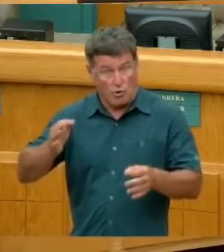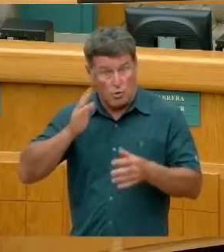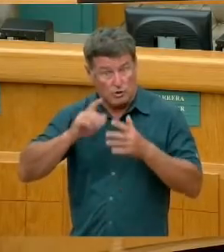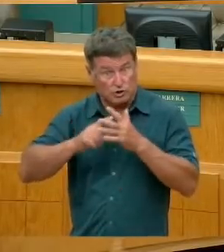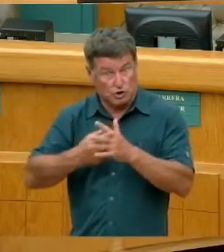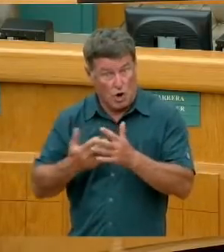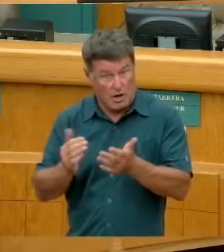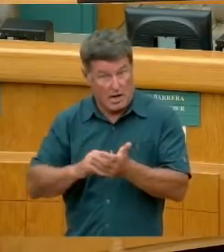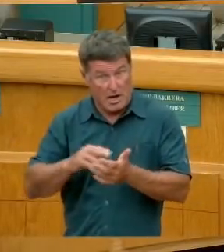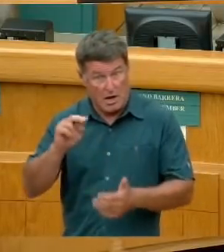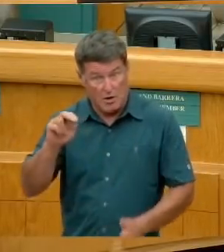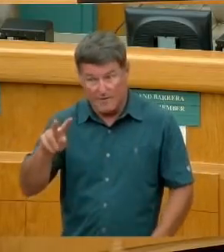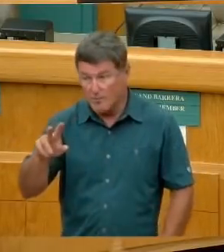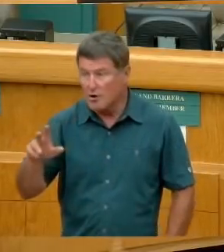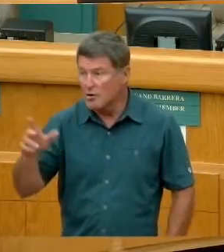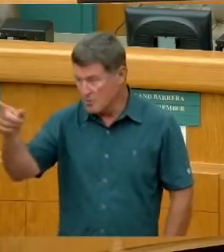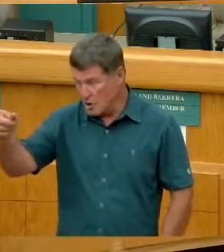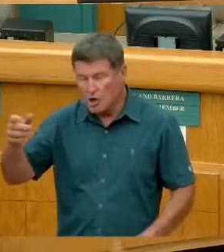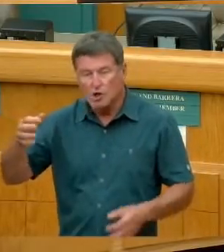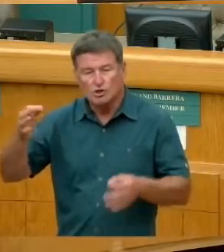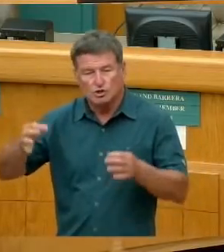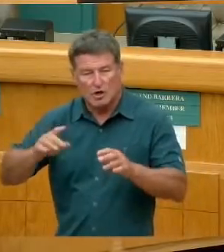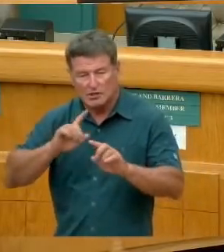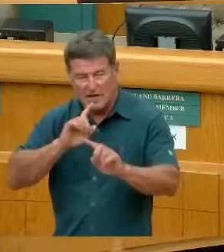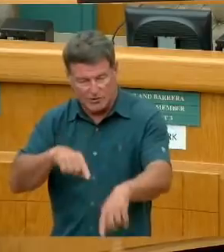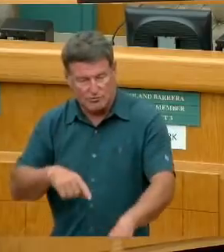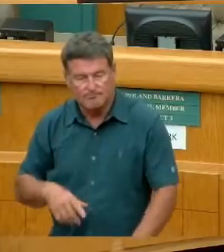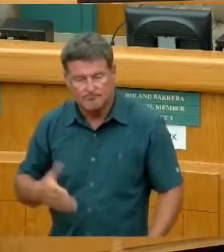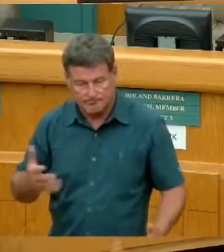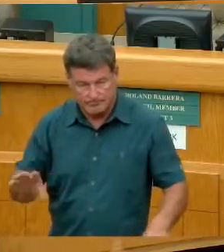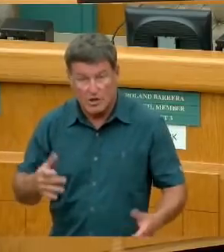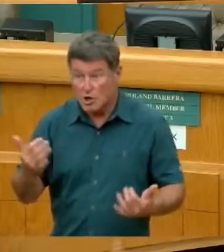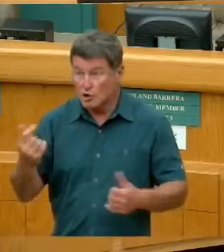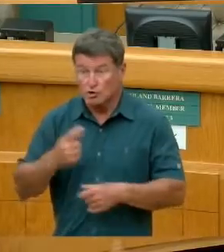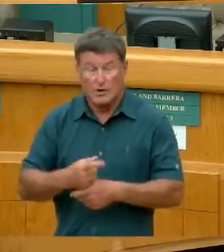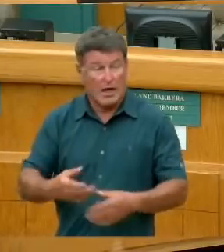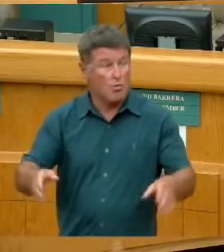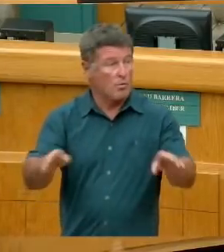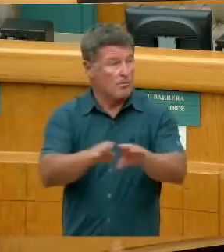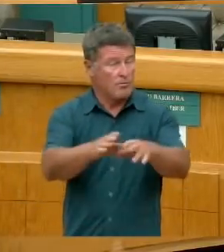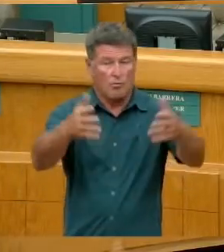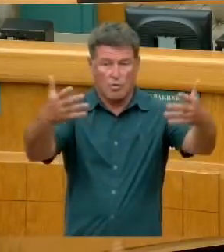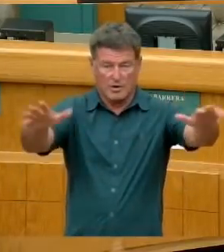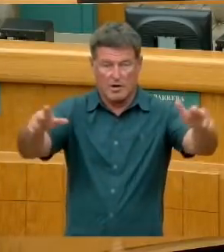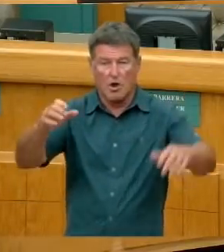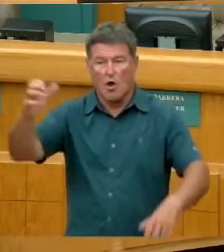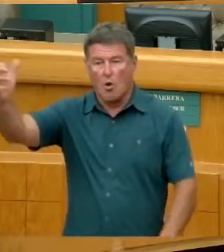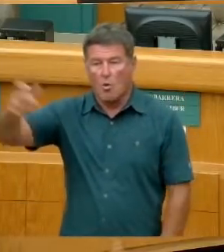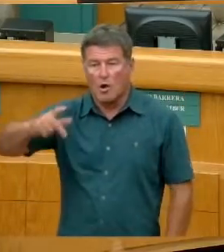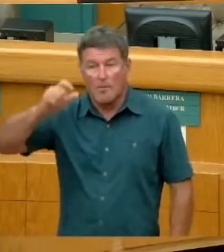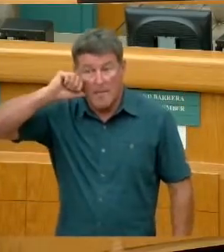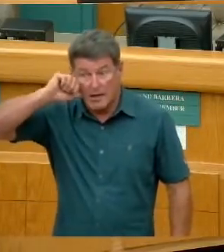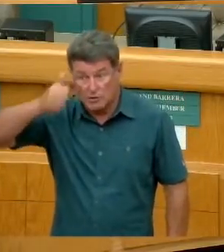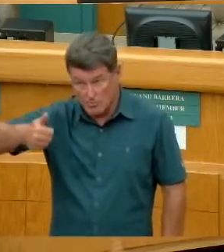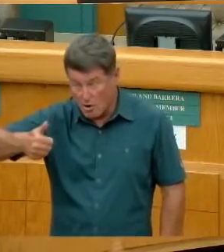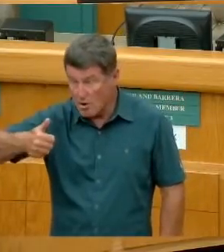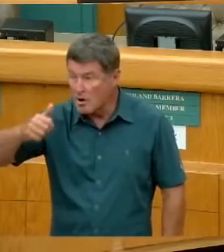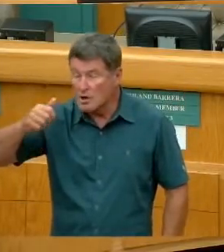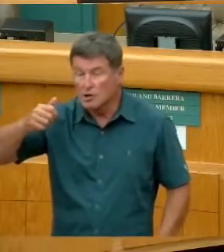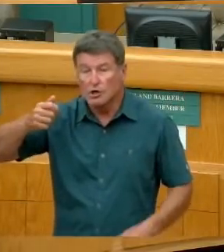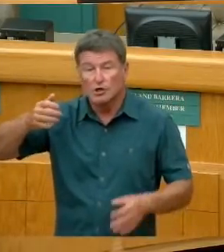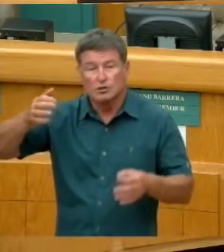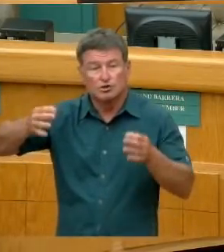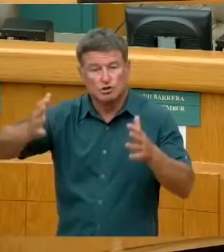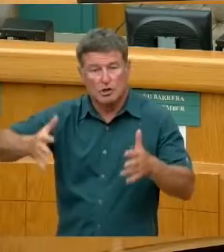November, and the judge answered the question. Okay, that concludes our press briefing for today. Today's Tuesday, so we'll be back Wednesday. Tomorrow, I